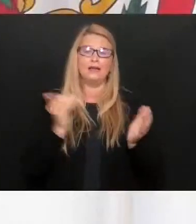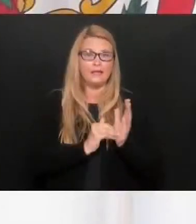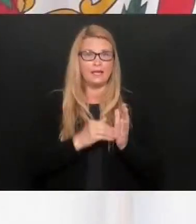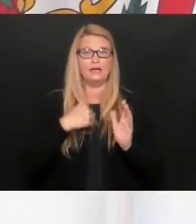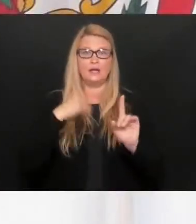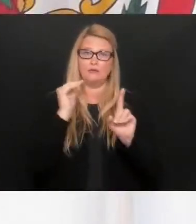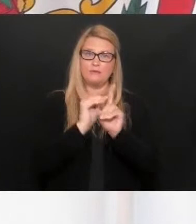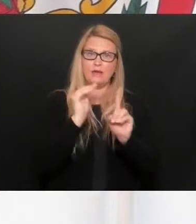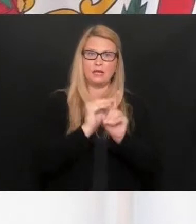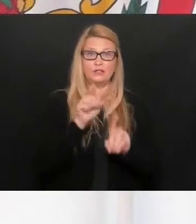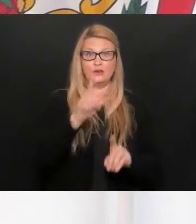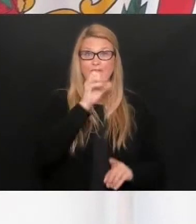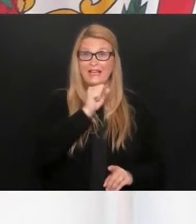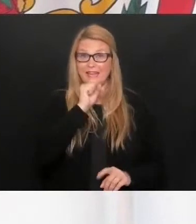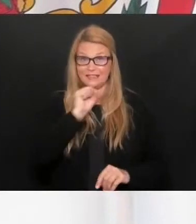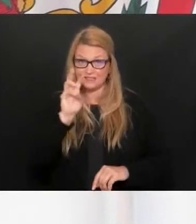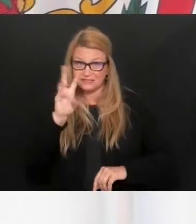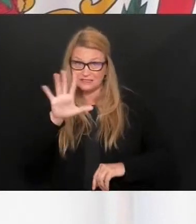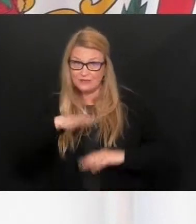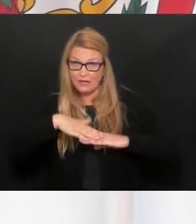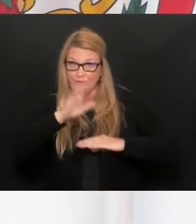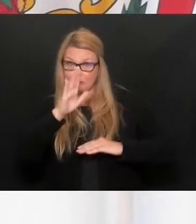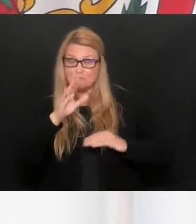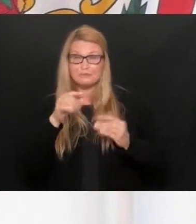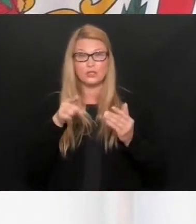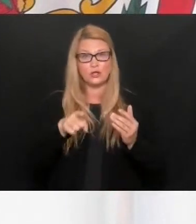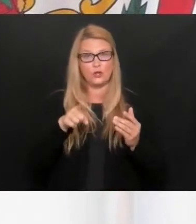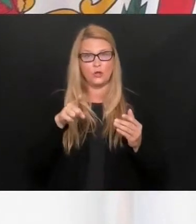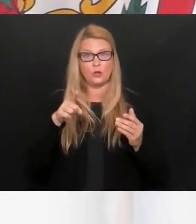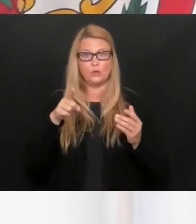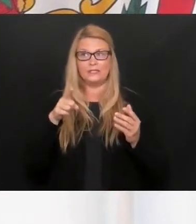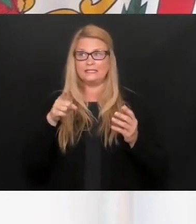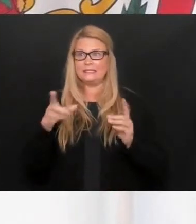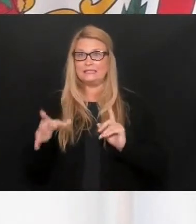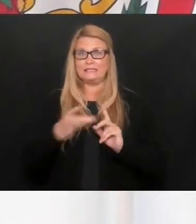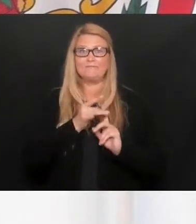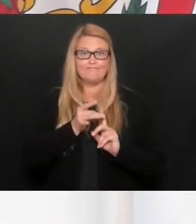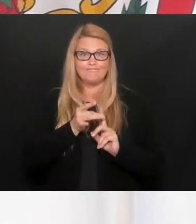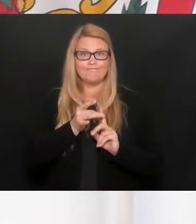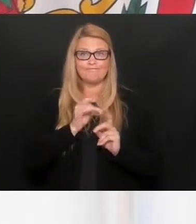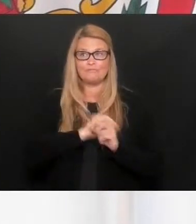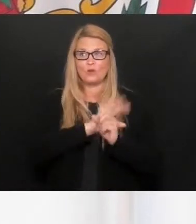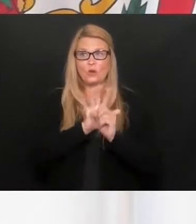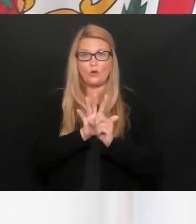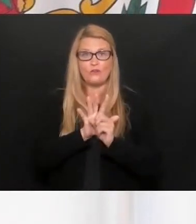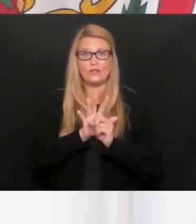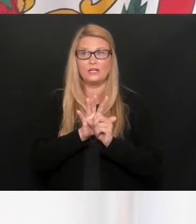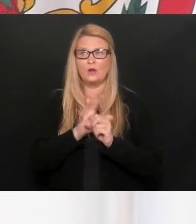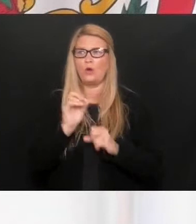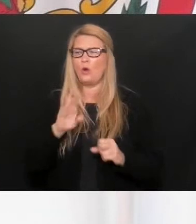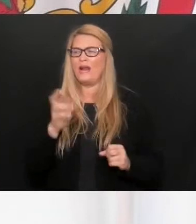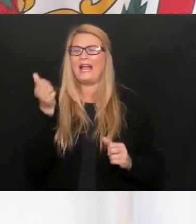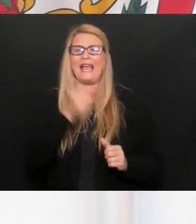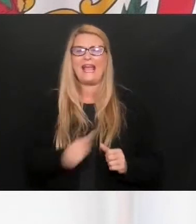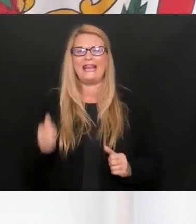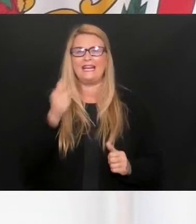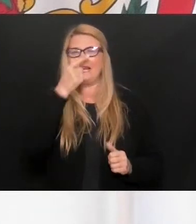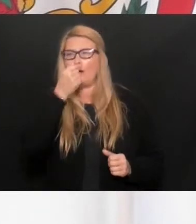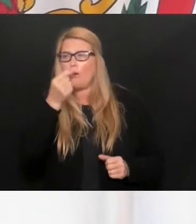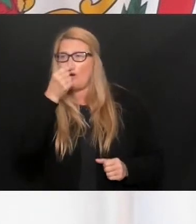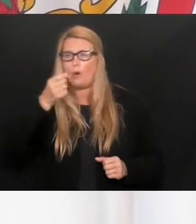over, if you're 65 years of age and you pick up this dreaded disease, or you pick up a feeling of a cold